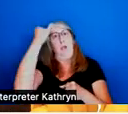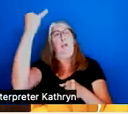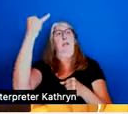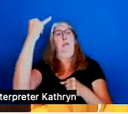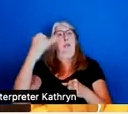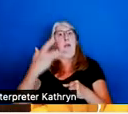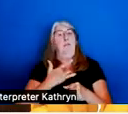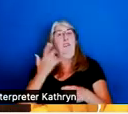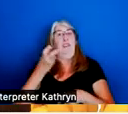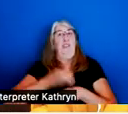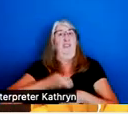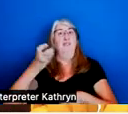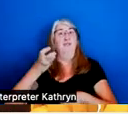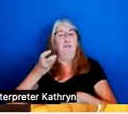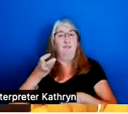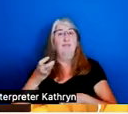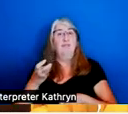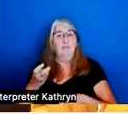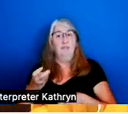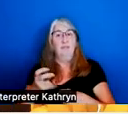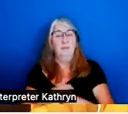very challenging.